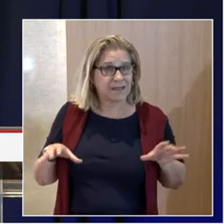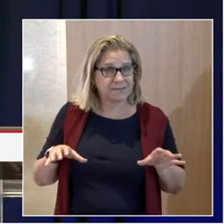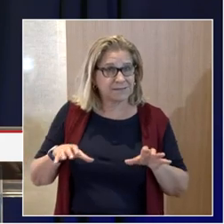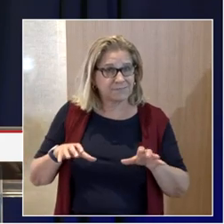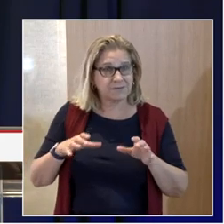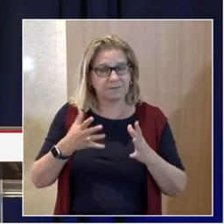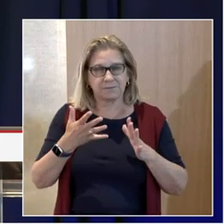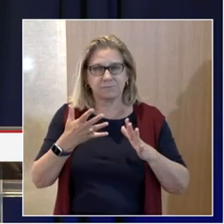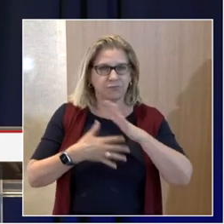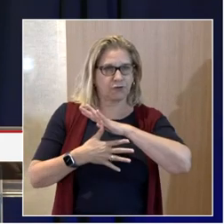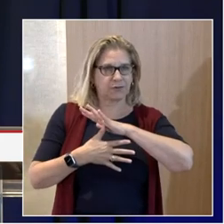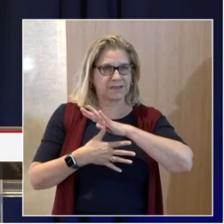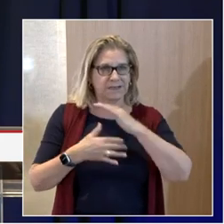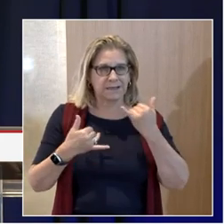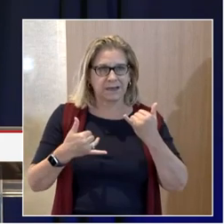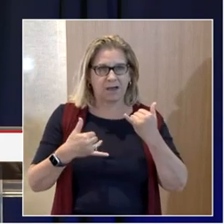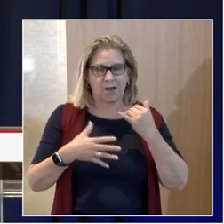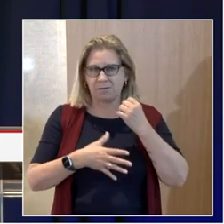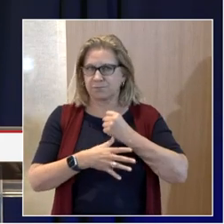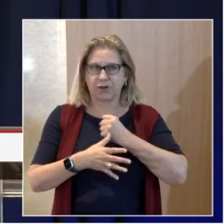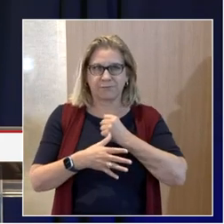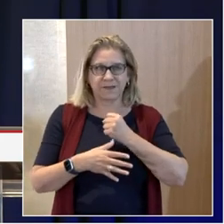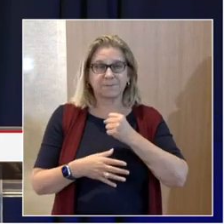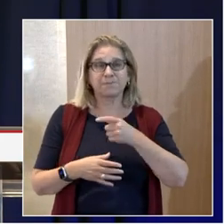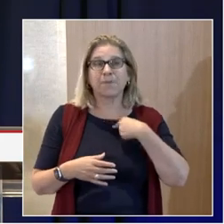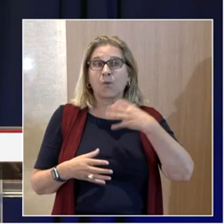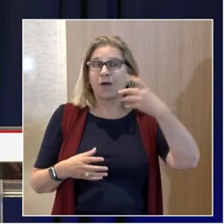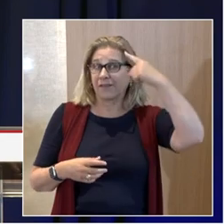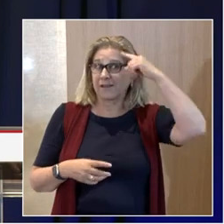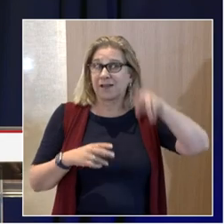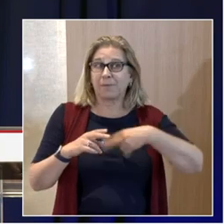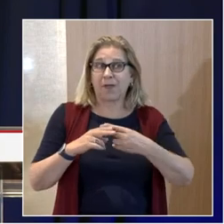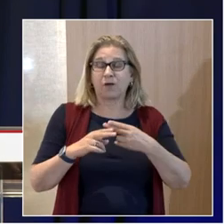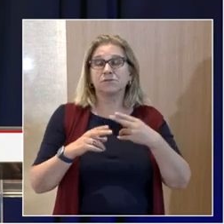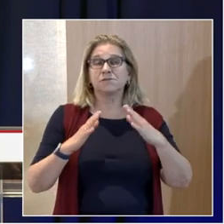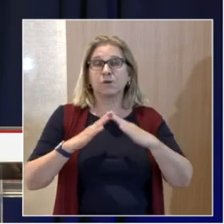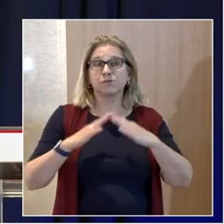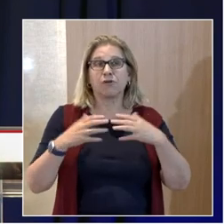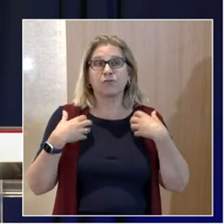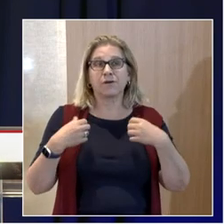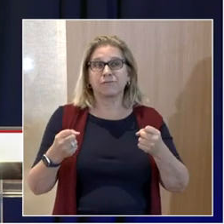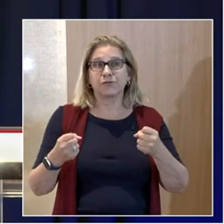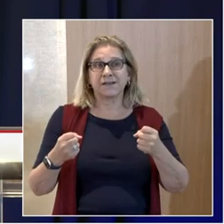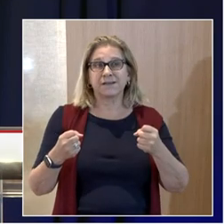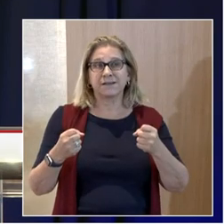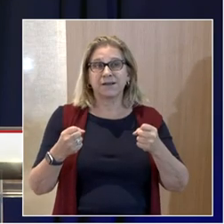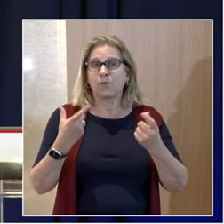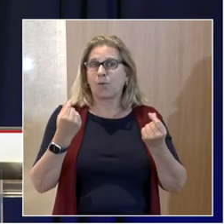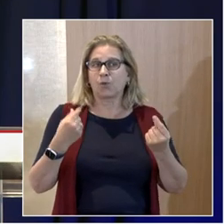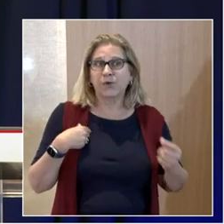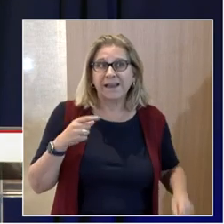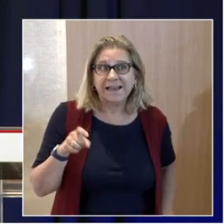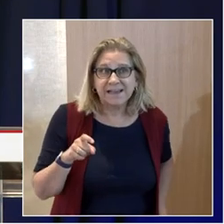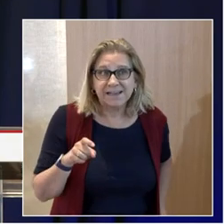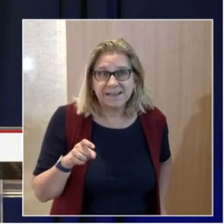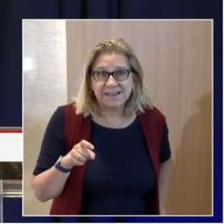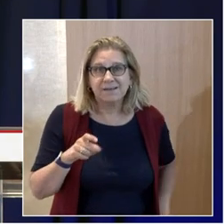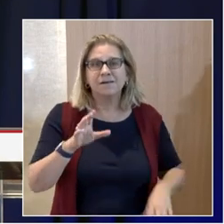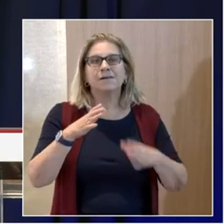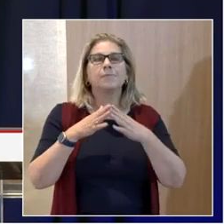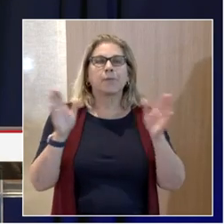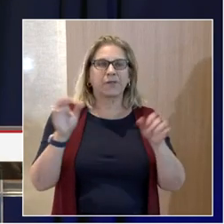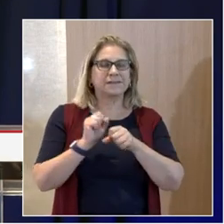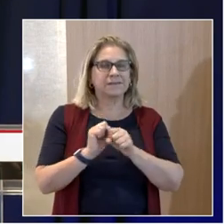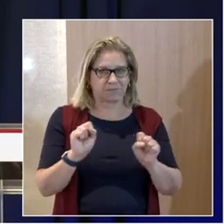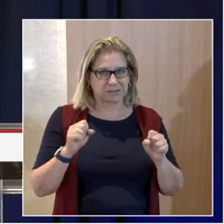about downtown recovery and the type of downtown we all need. It's got to be safe. We're going to keep fighting for that every single day. So thank you for having